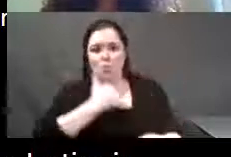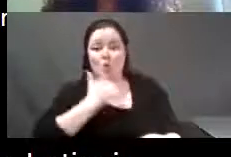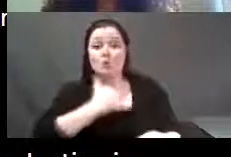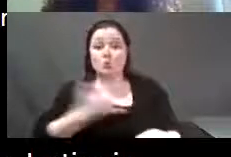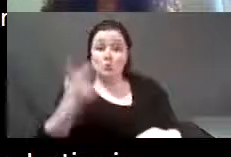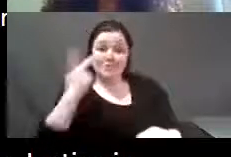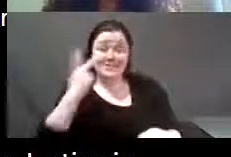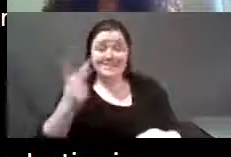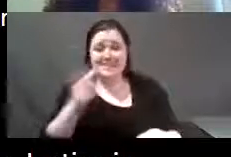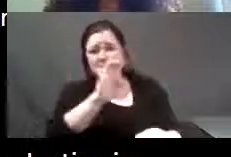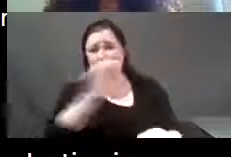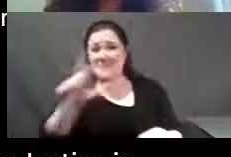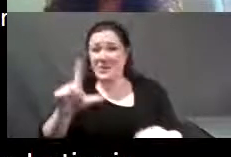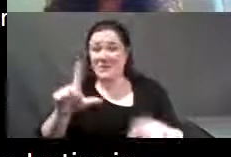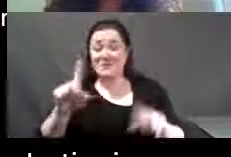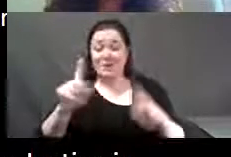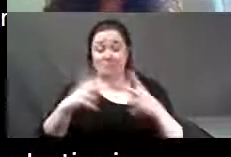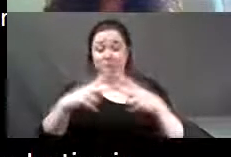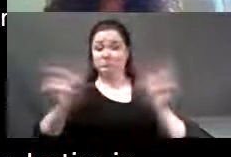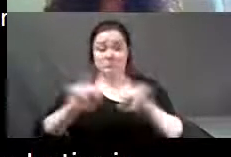are very different than each other, but